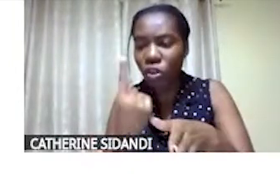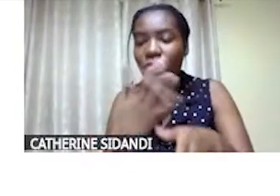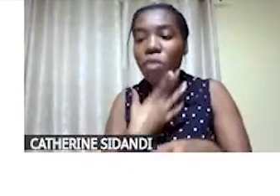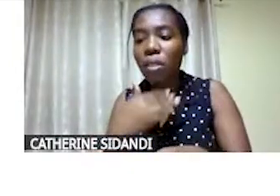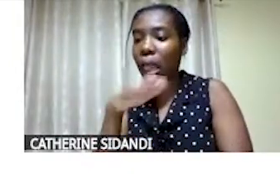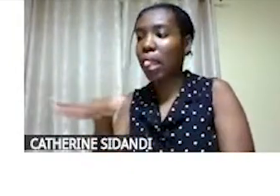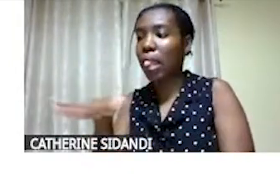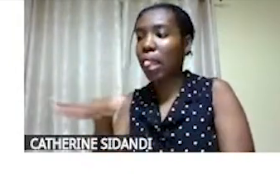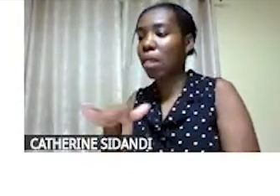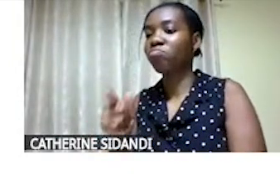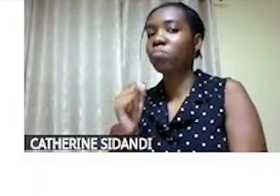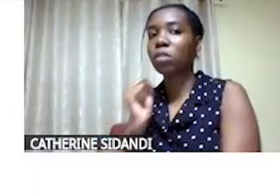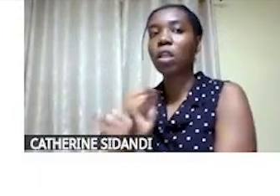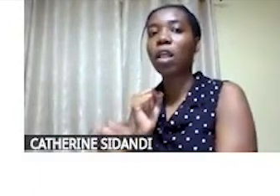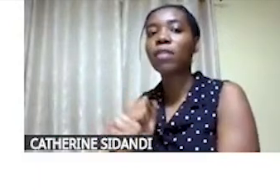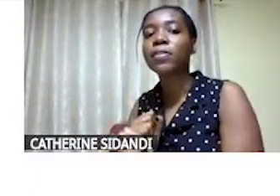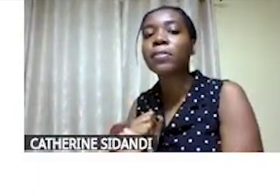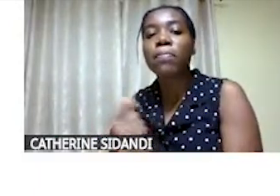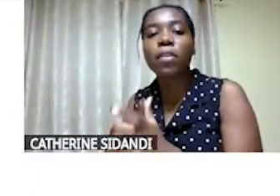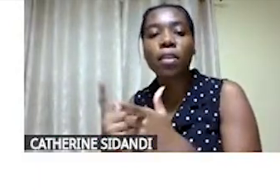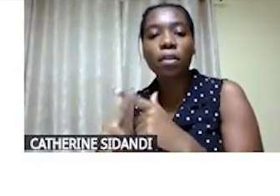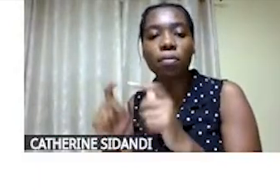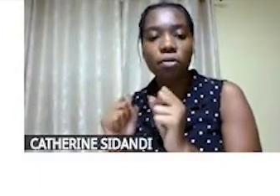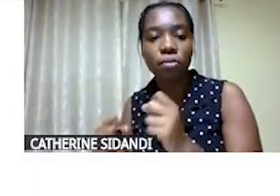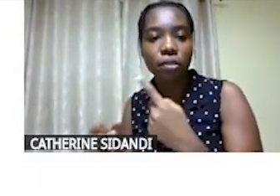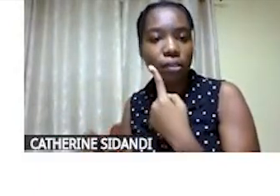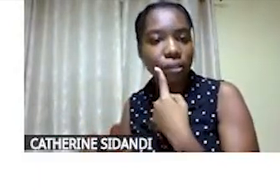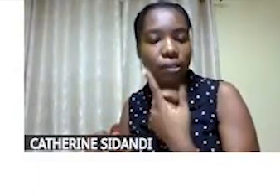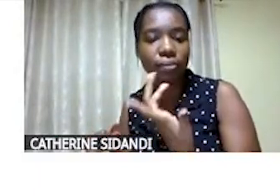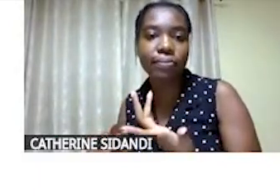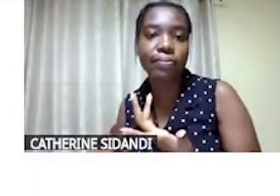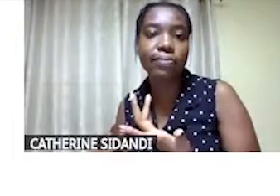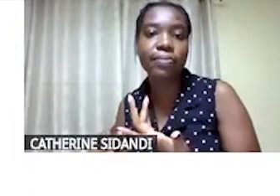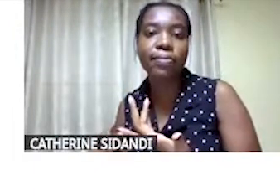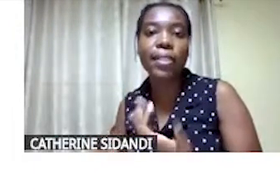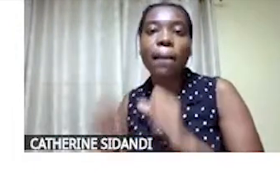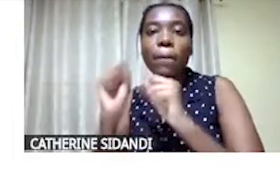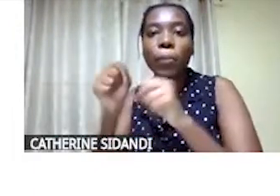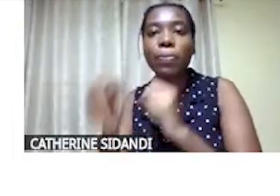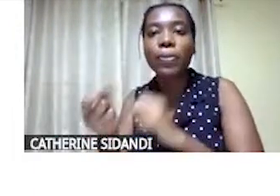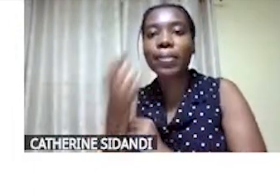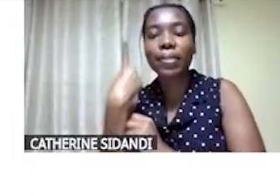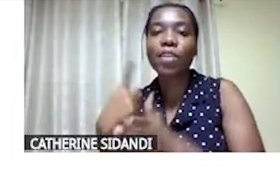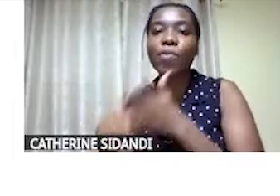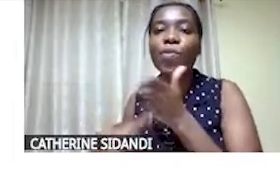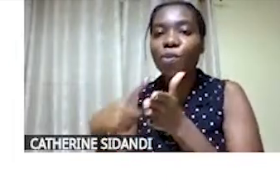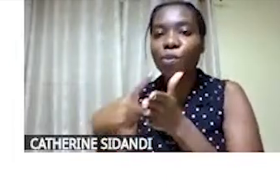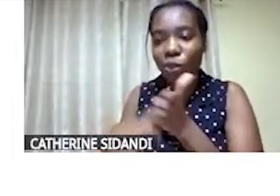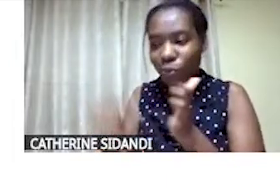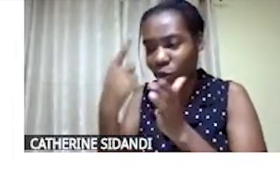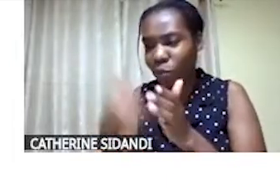give an example for this to make sure that we do understand this, because I have met a lot